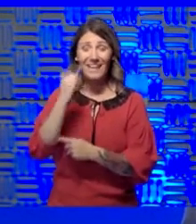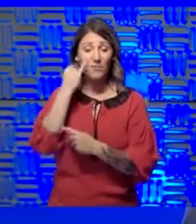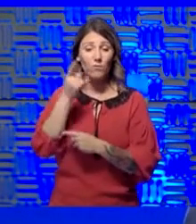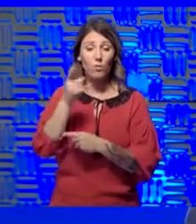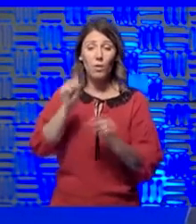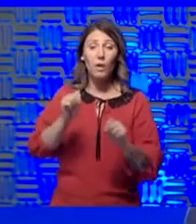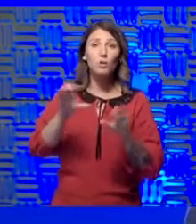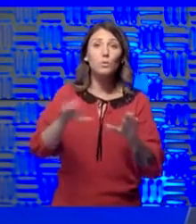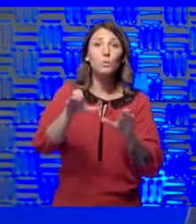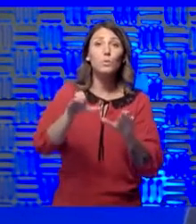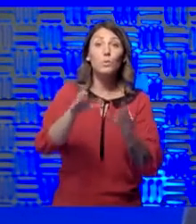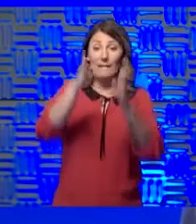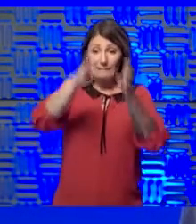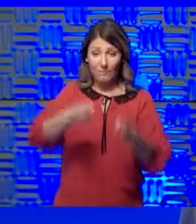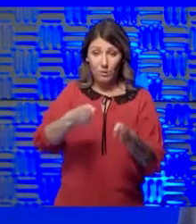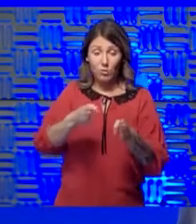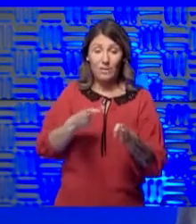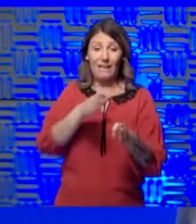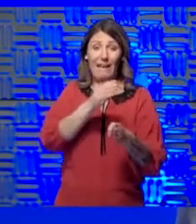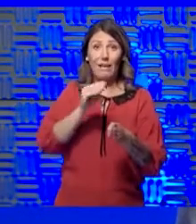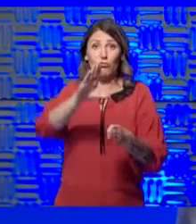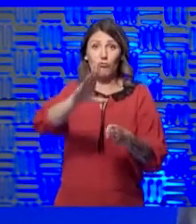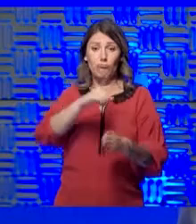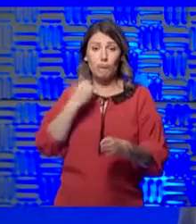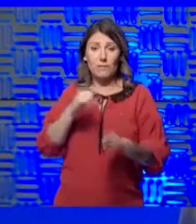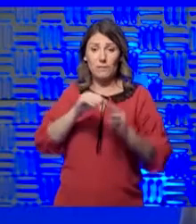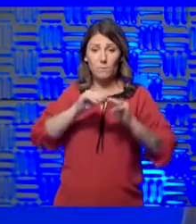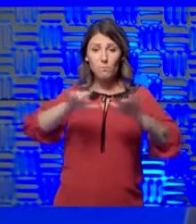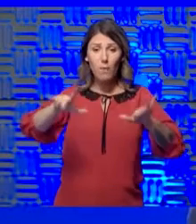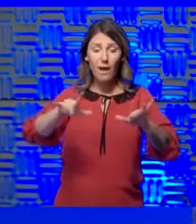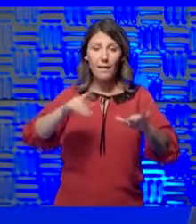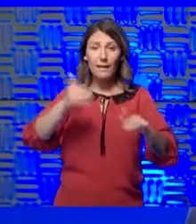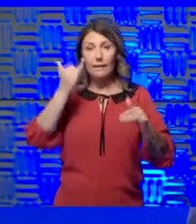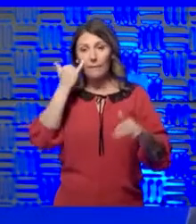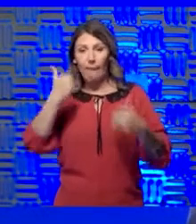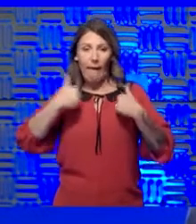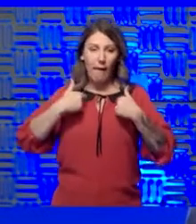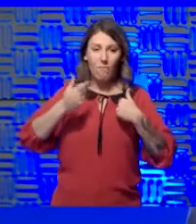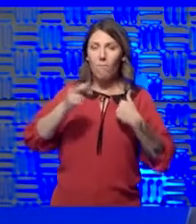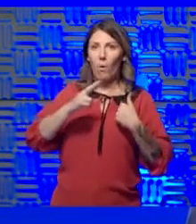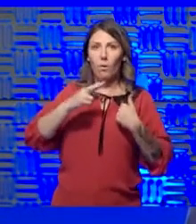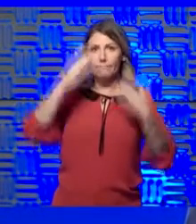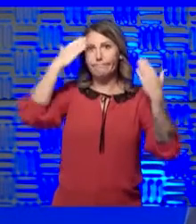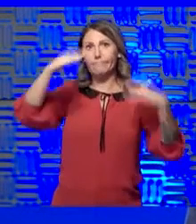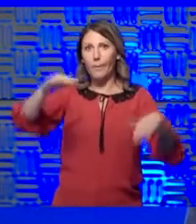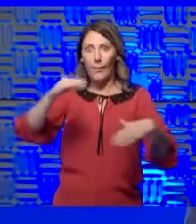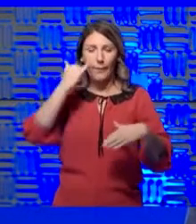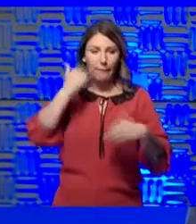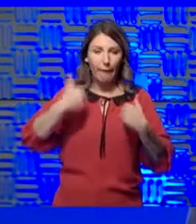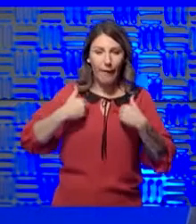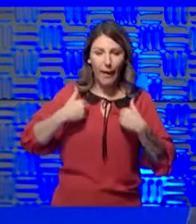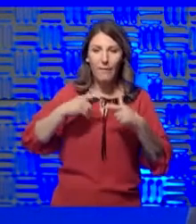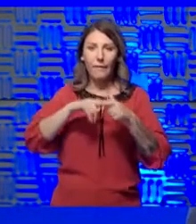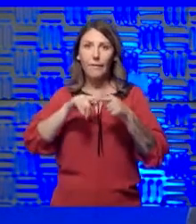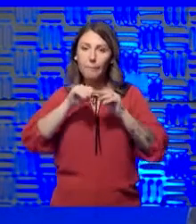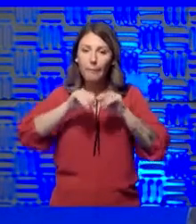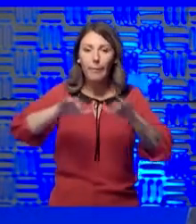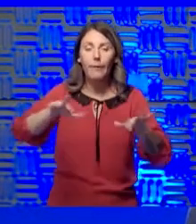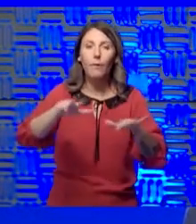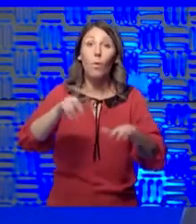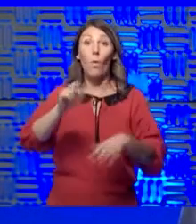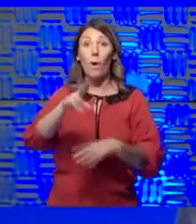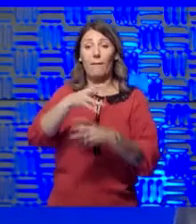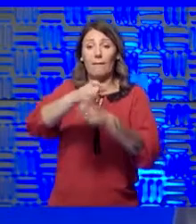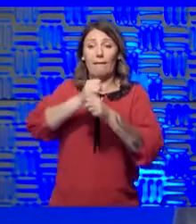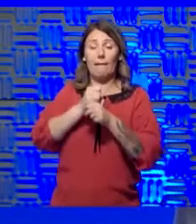reduce your risk of spreading it if you have it and don't know it, or from getting it from somebody who might have it and doesn't know it, I think that's